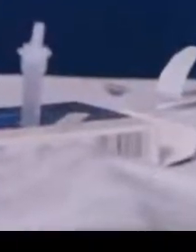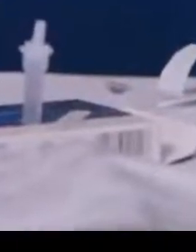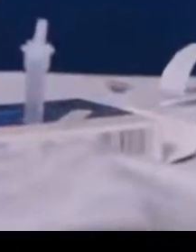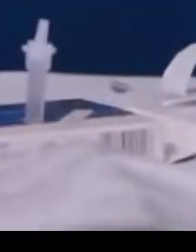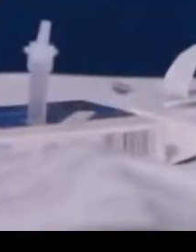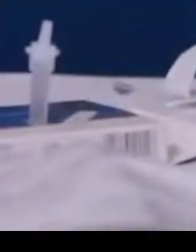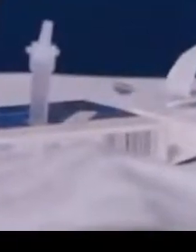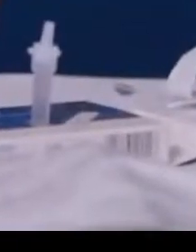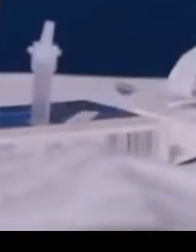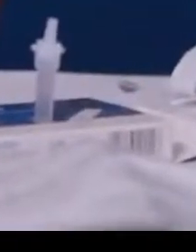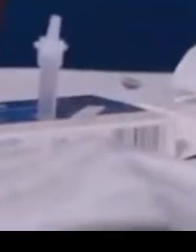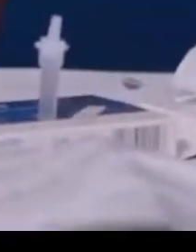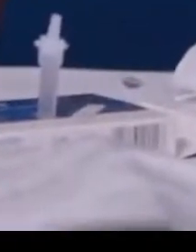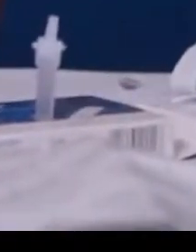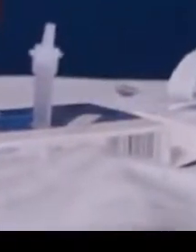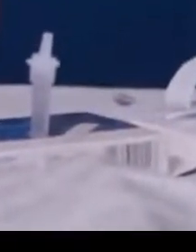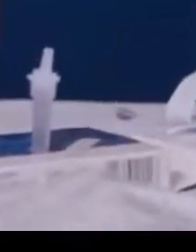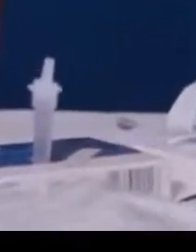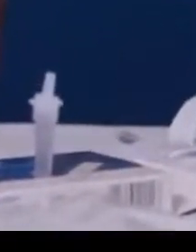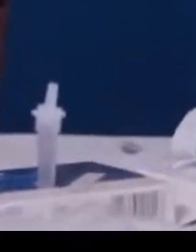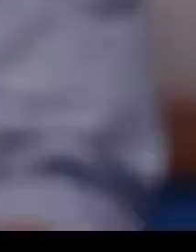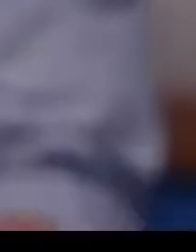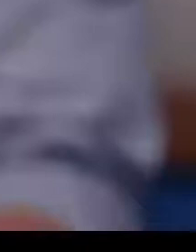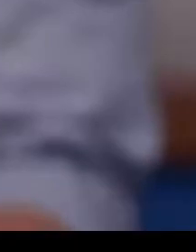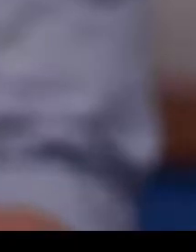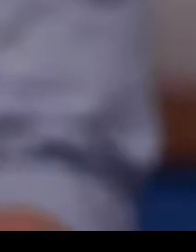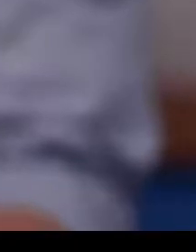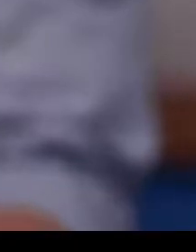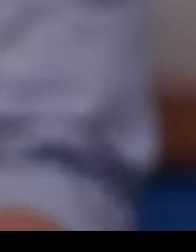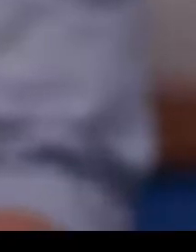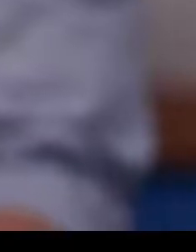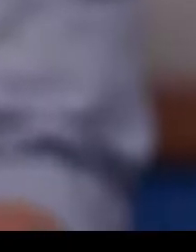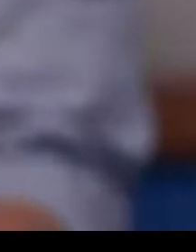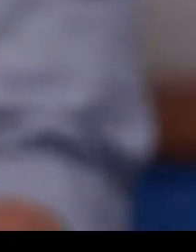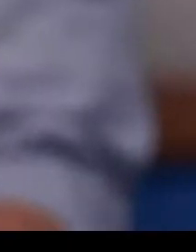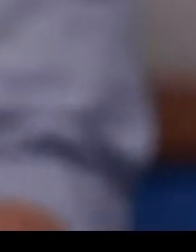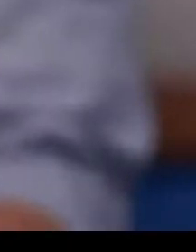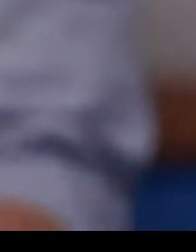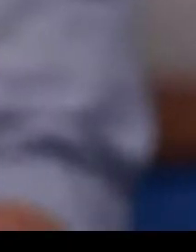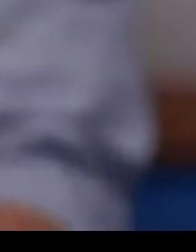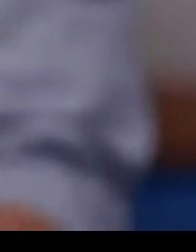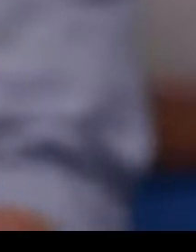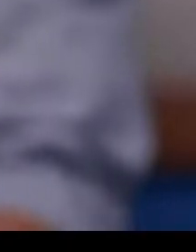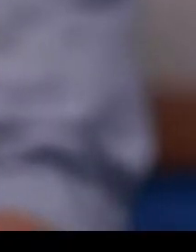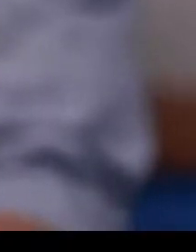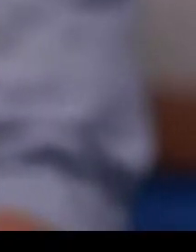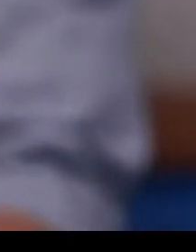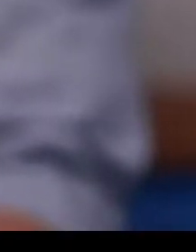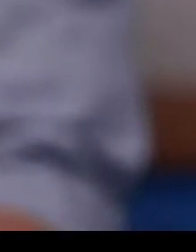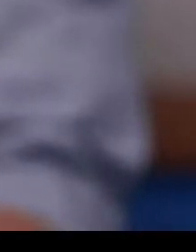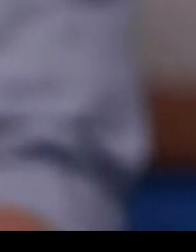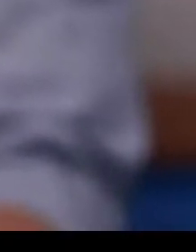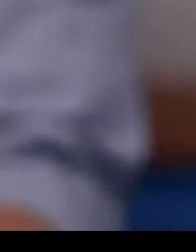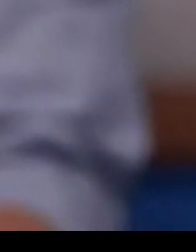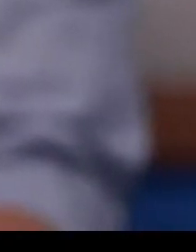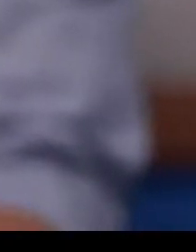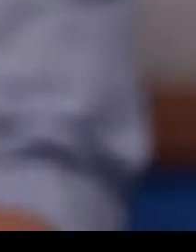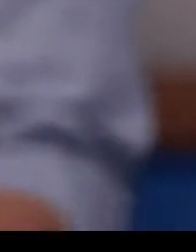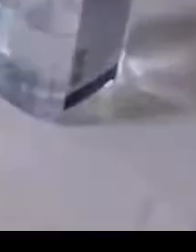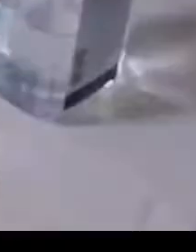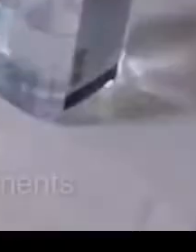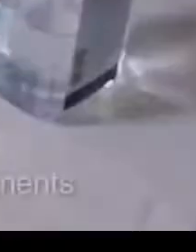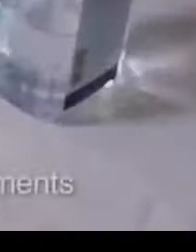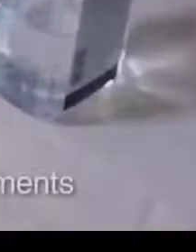silica gel to keep everything dry, and you can see this is what the test cassette looks like. At the bottom there's somewhere for the sample, and then the result comes at the